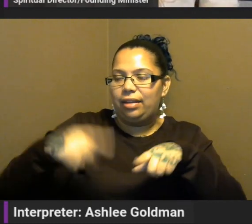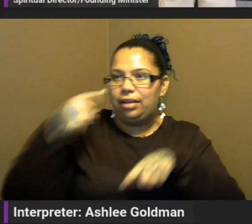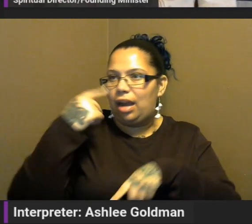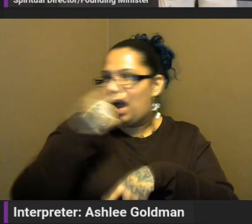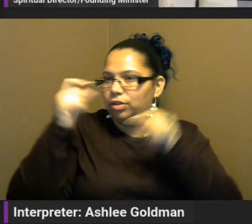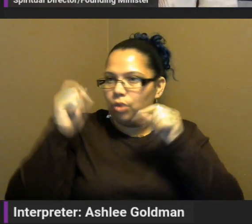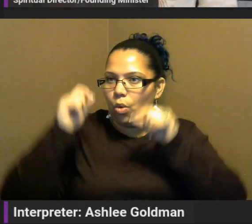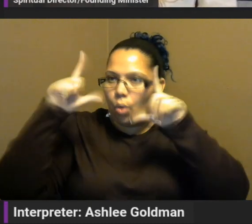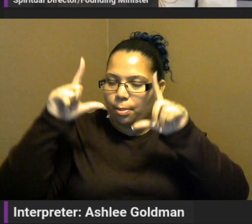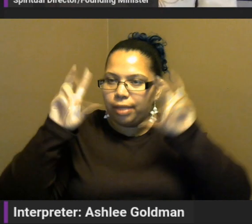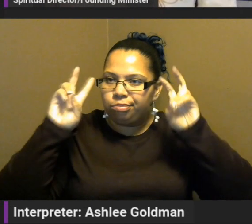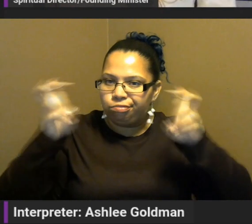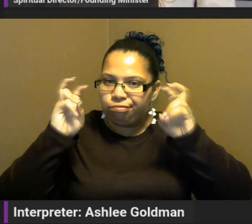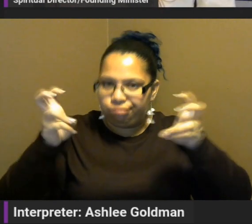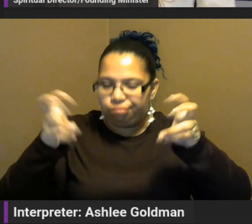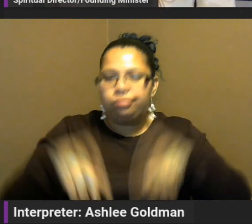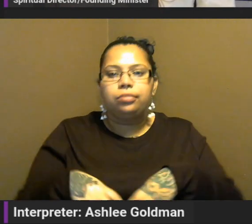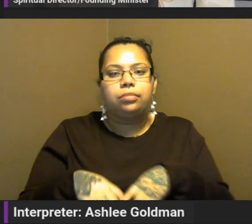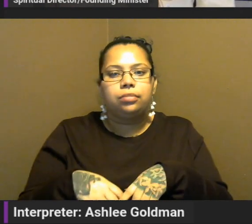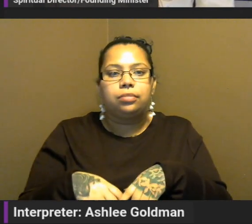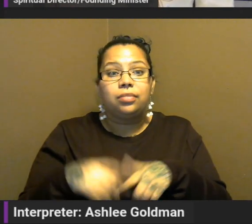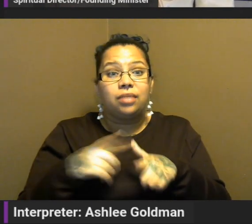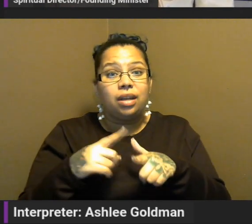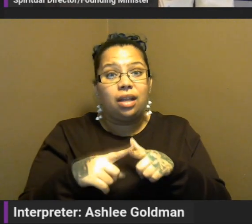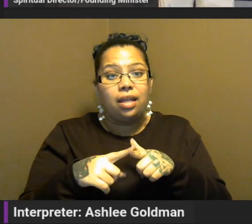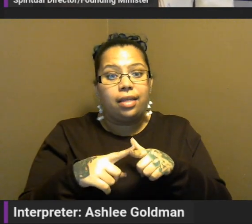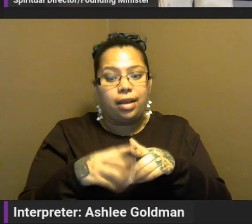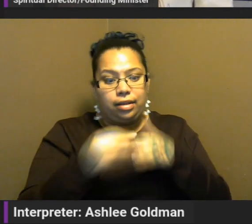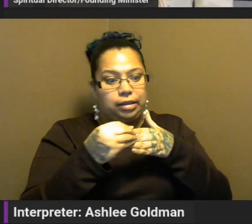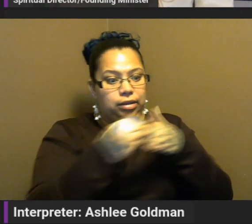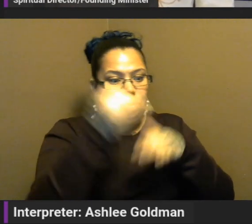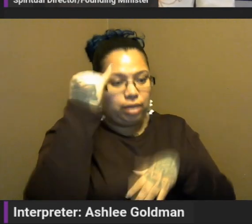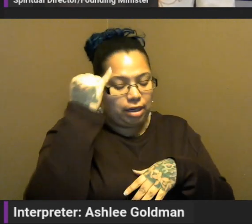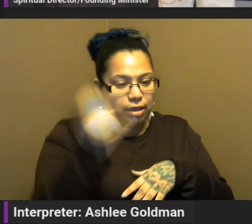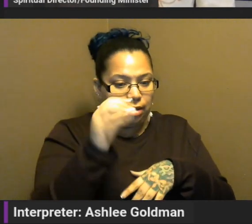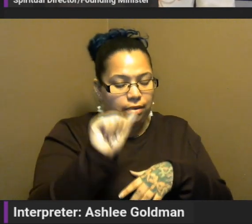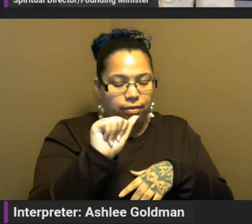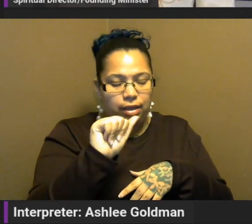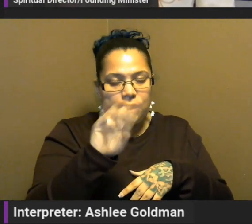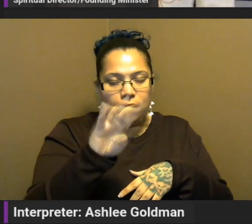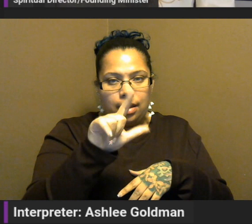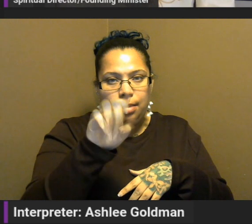quote unquote. That leads us to the idea of ableism, if that's the case.